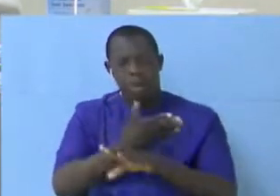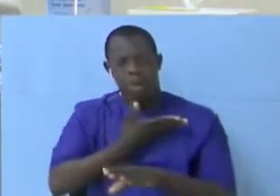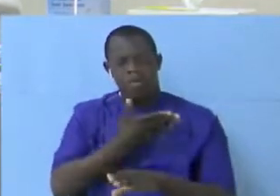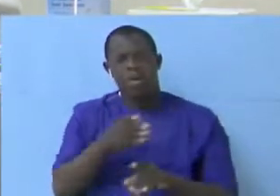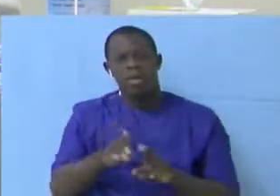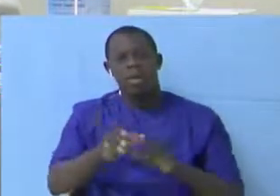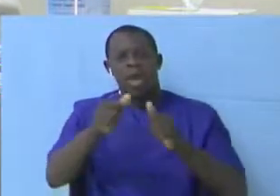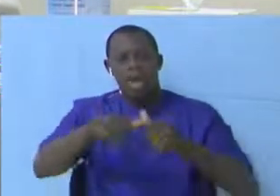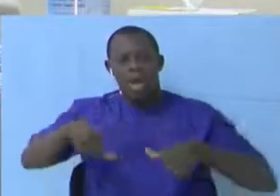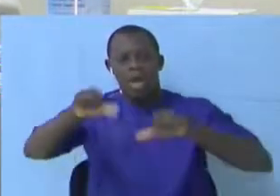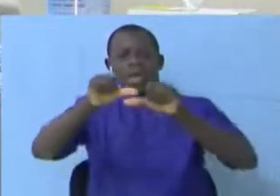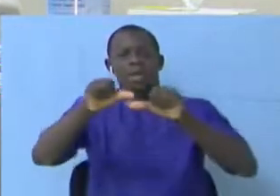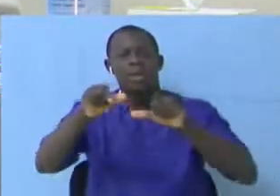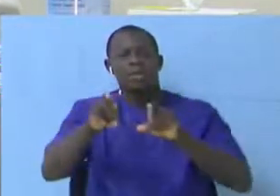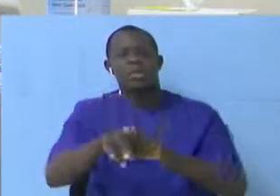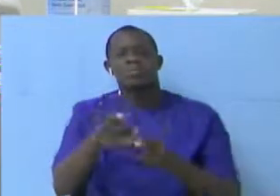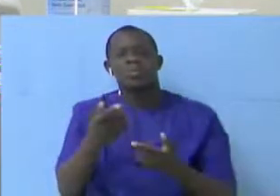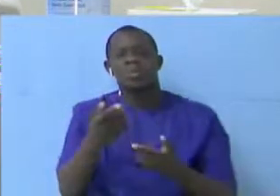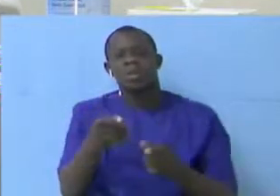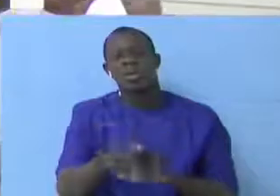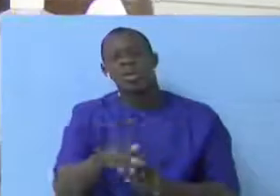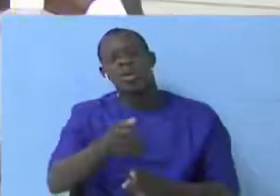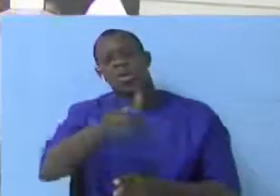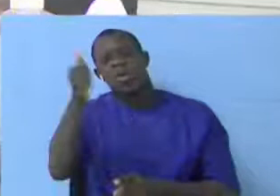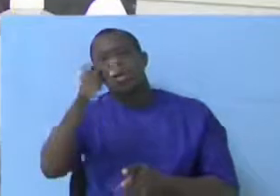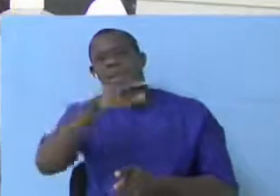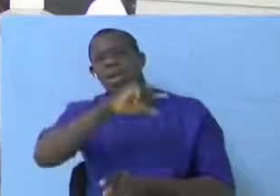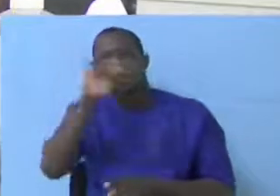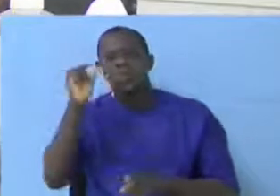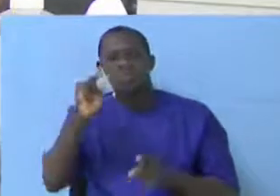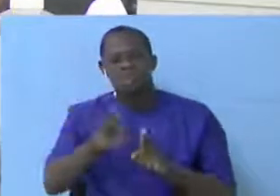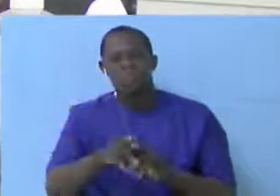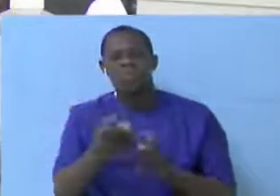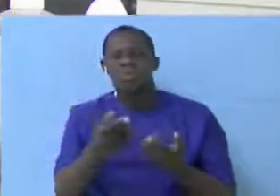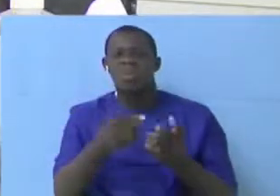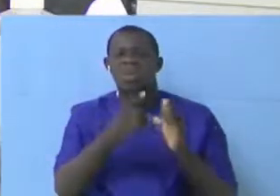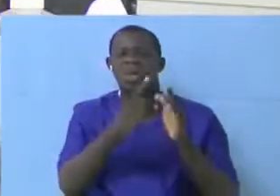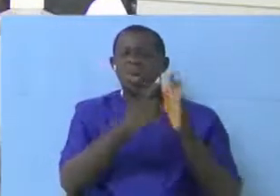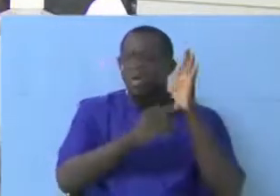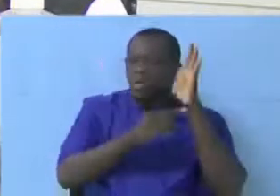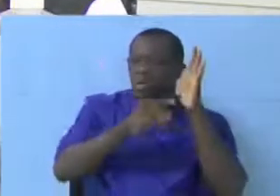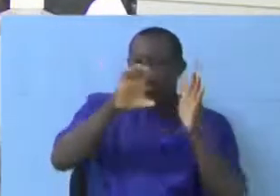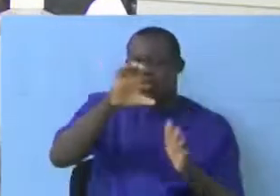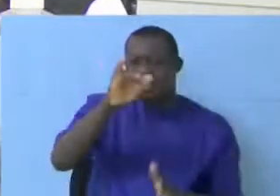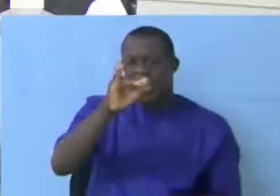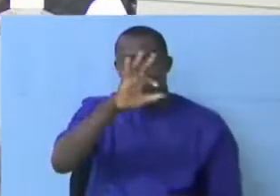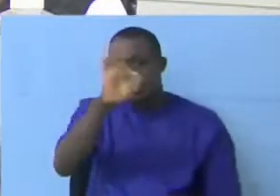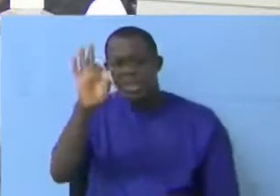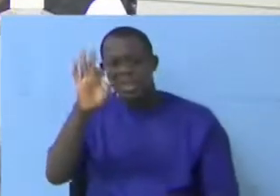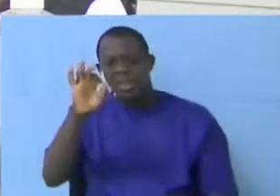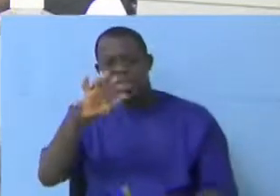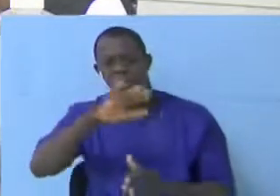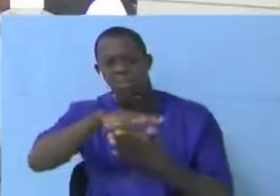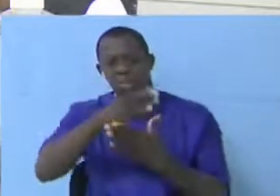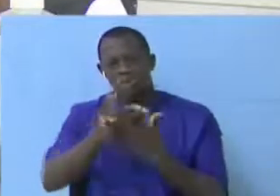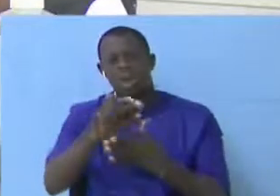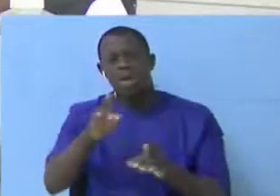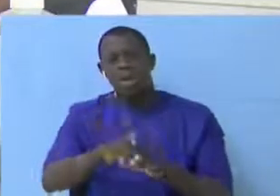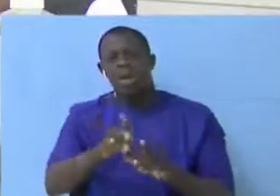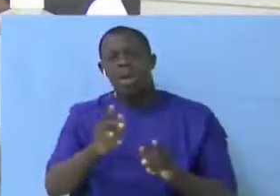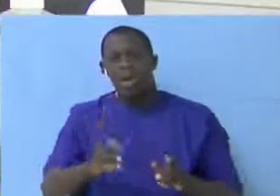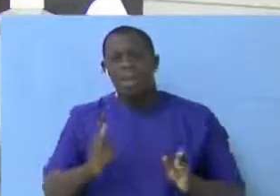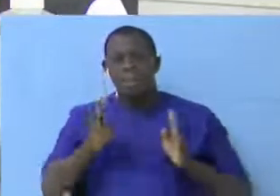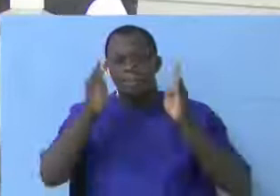Somewhere around between Radio Seed and Denton Bridge, probably. Radio Seed in Denton Bridge. And we went into